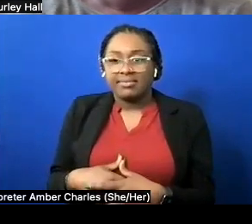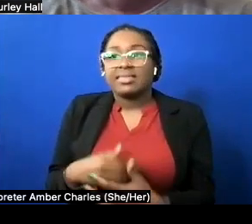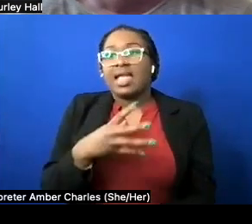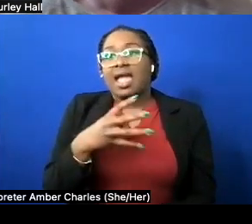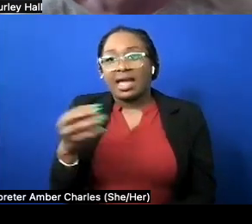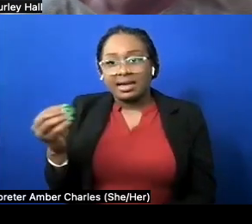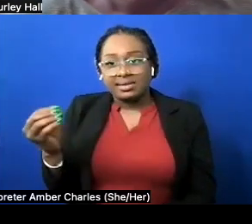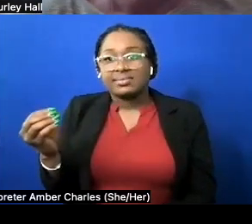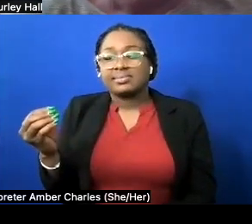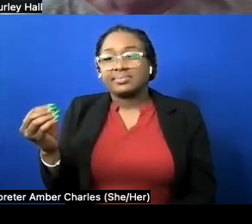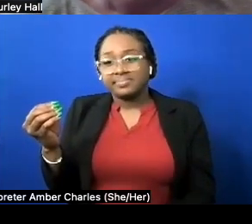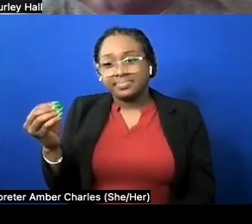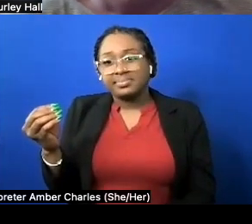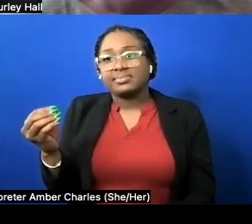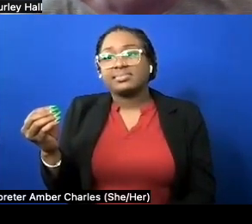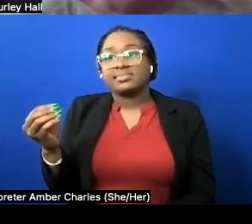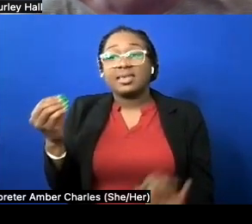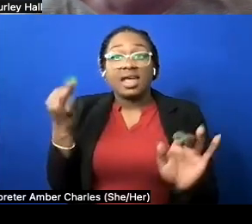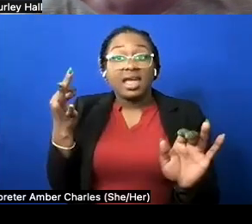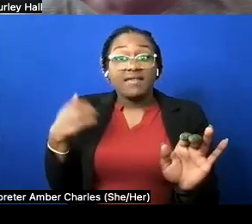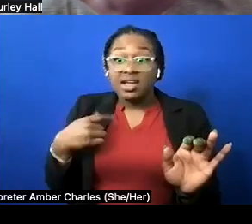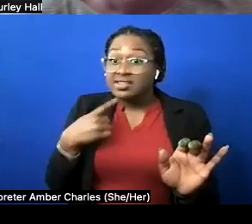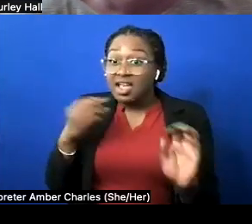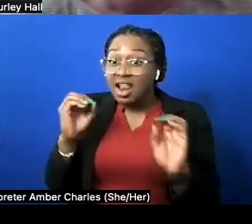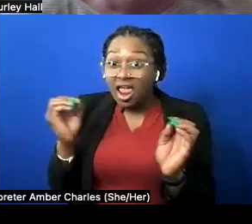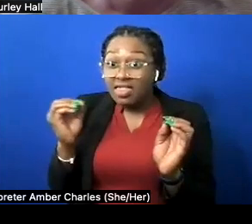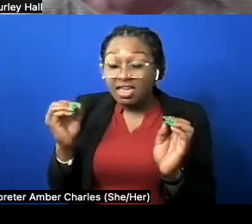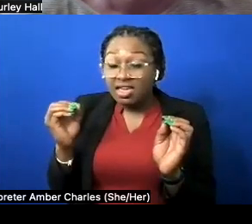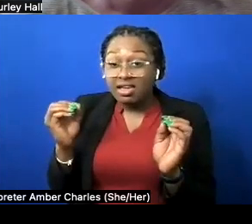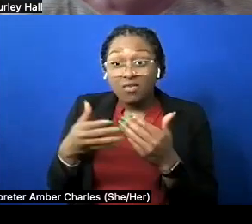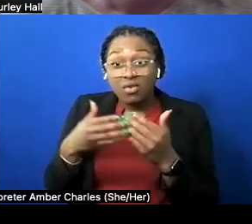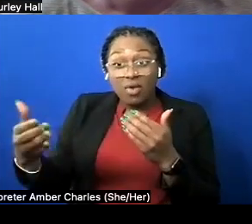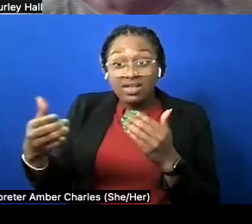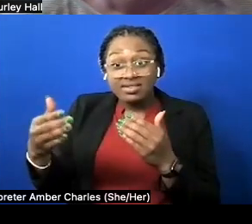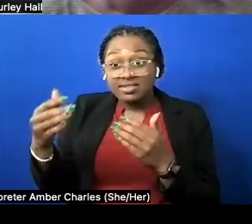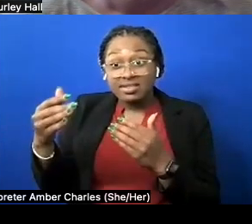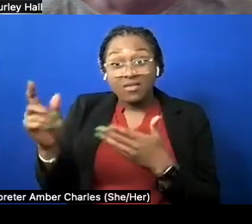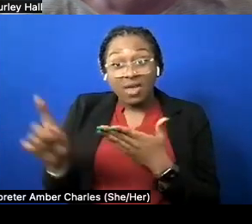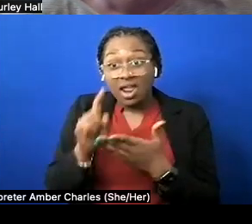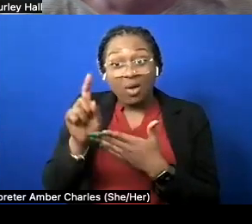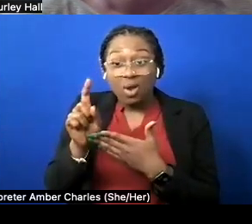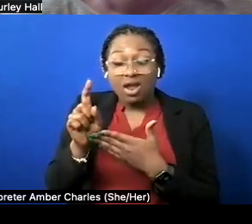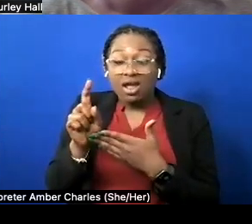And if I don't say nothing else this entire hour, Kay,